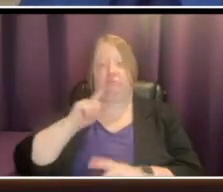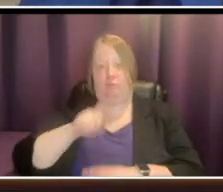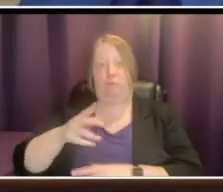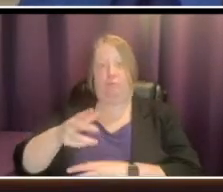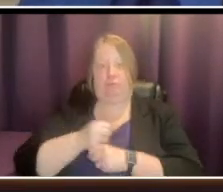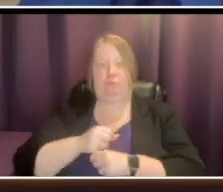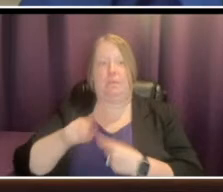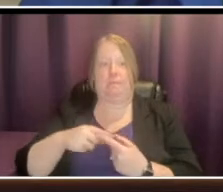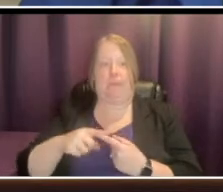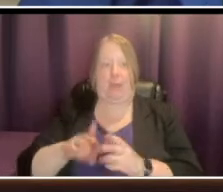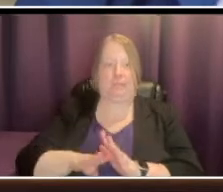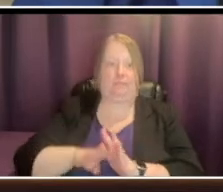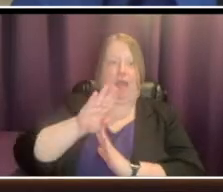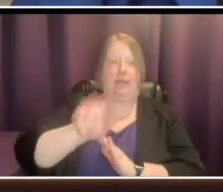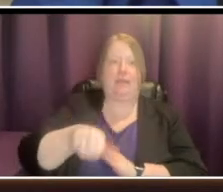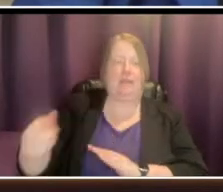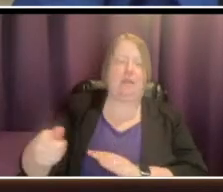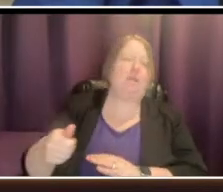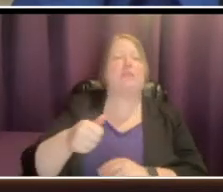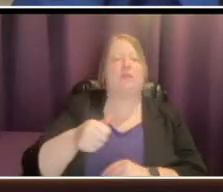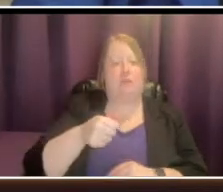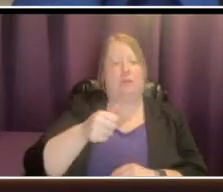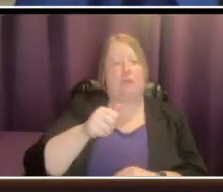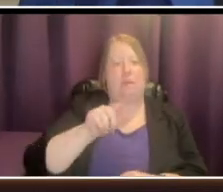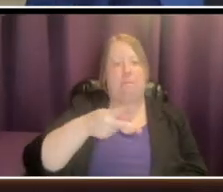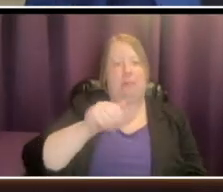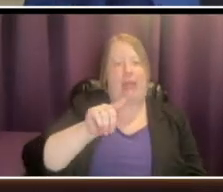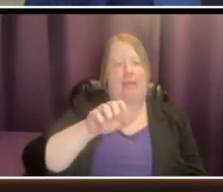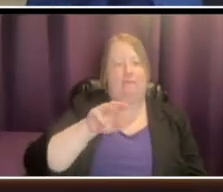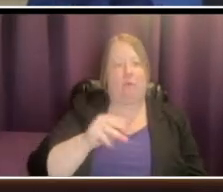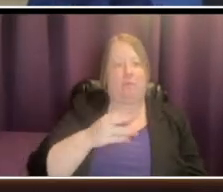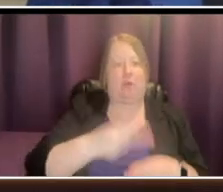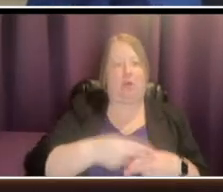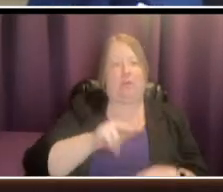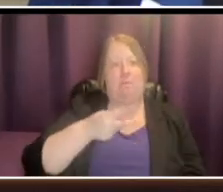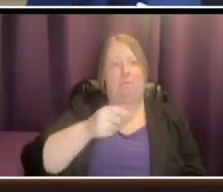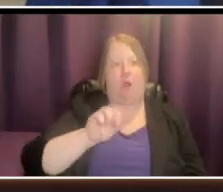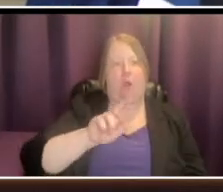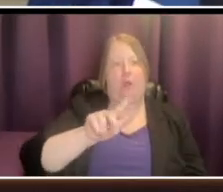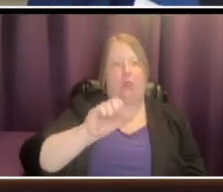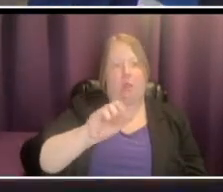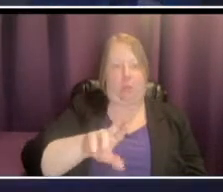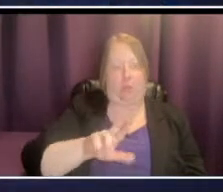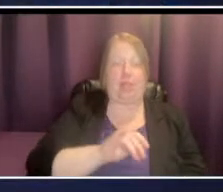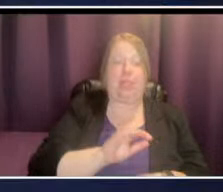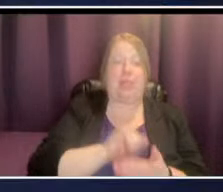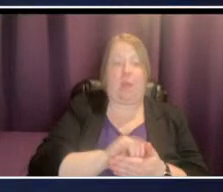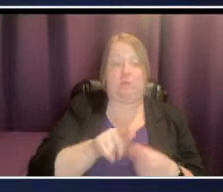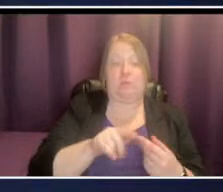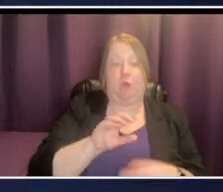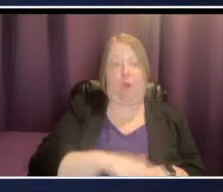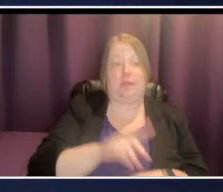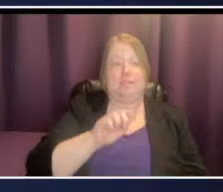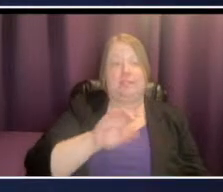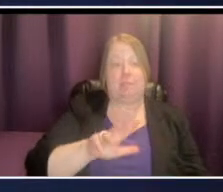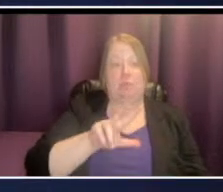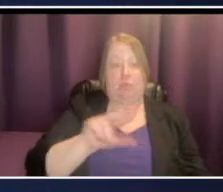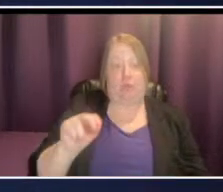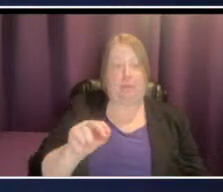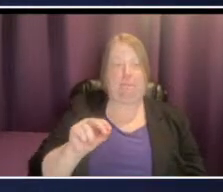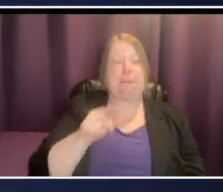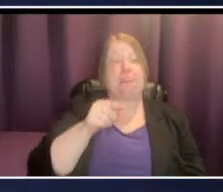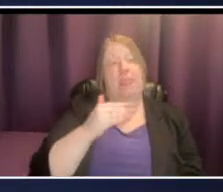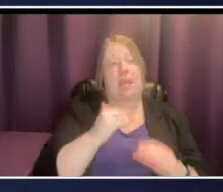platform called Parler. This was December 30th. In this email, an agent received a report